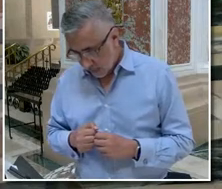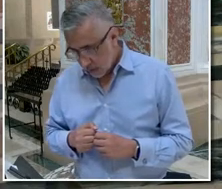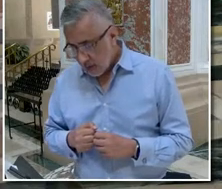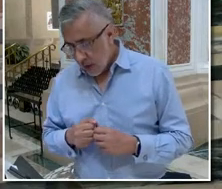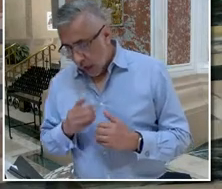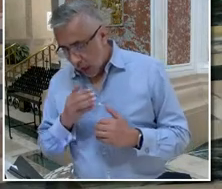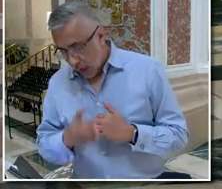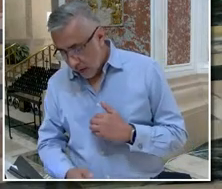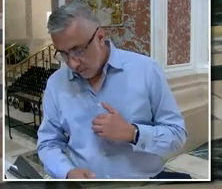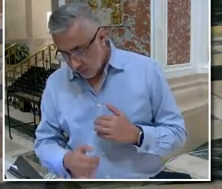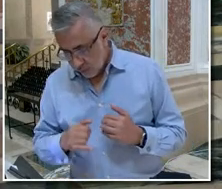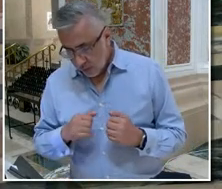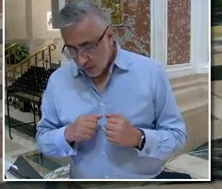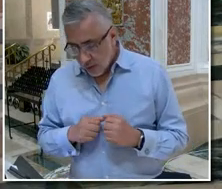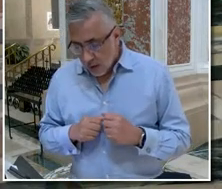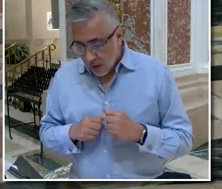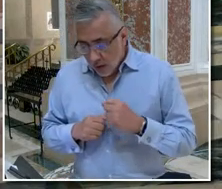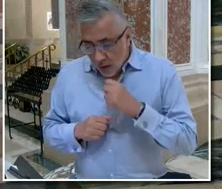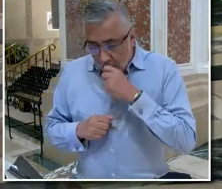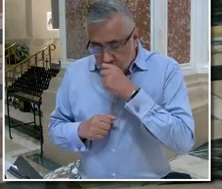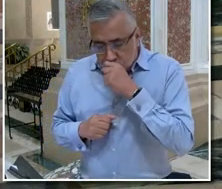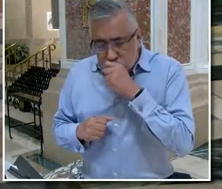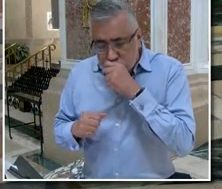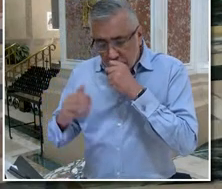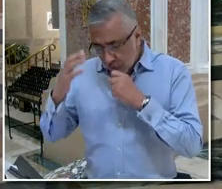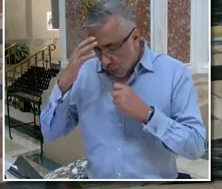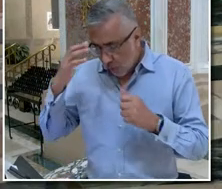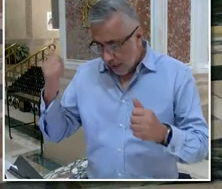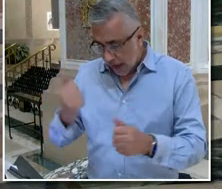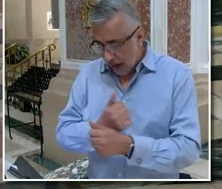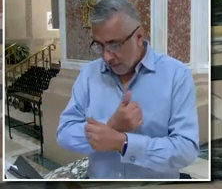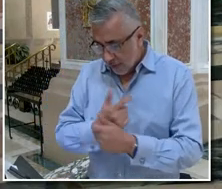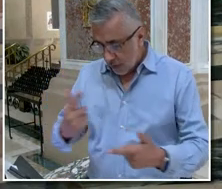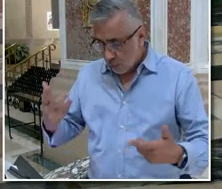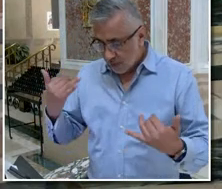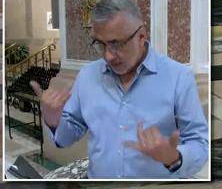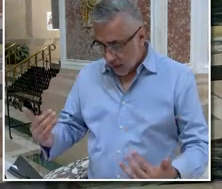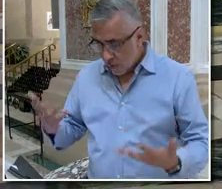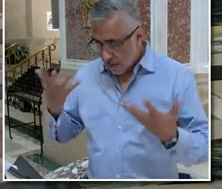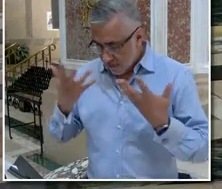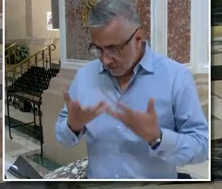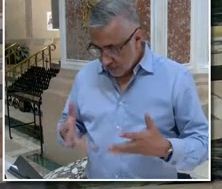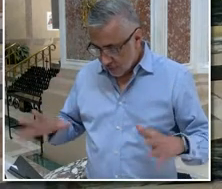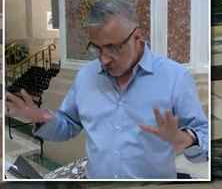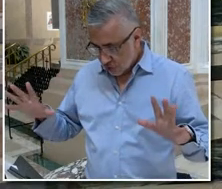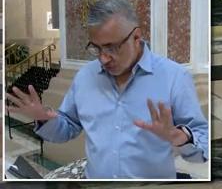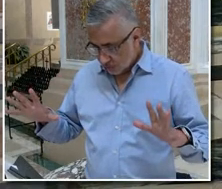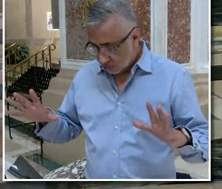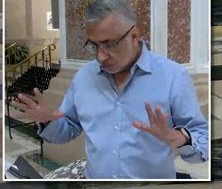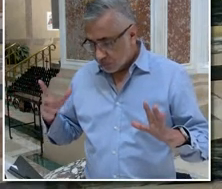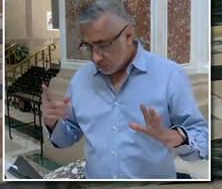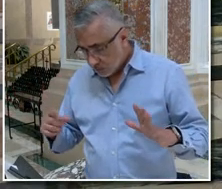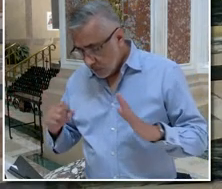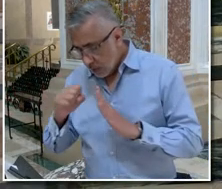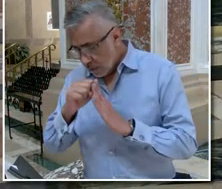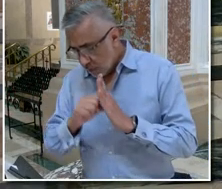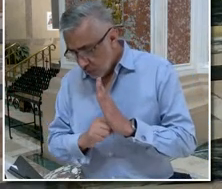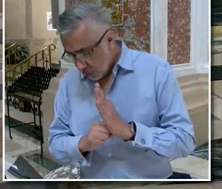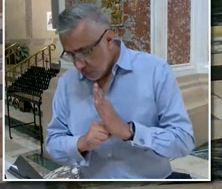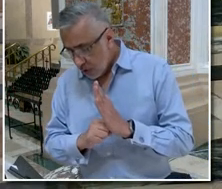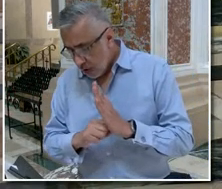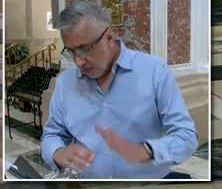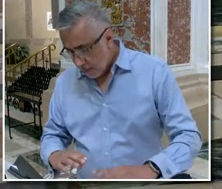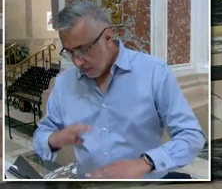After this, aware that everything was now finished, in order that the scripture might